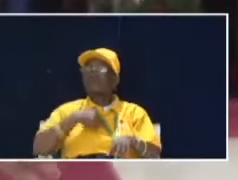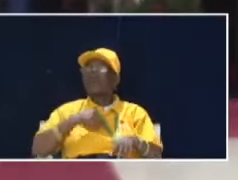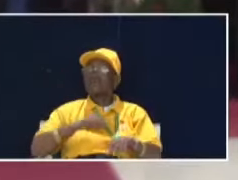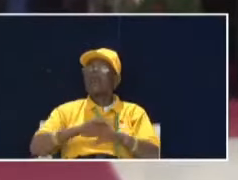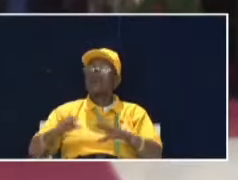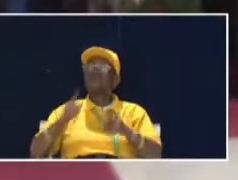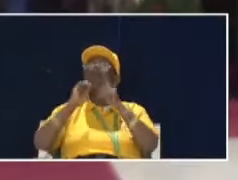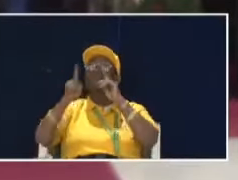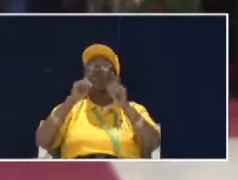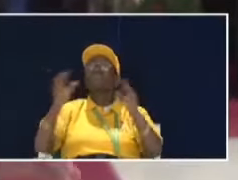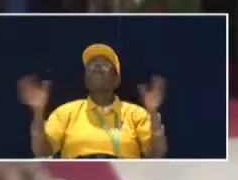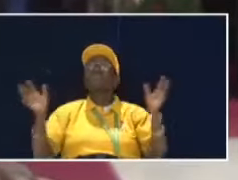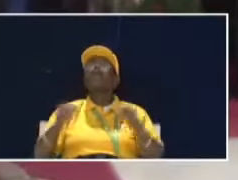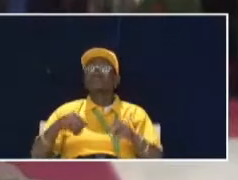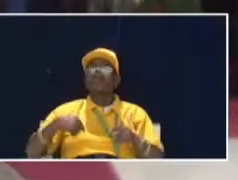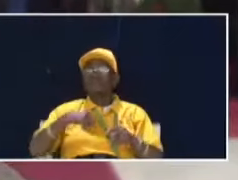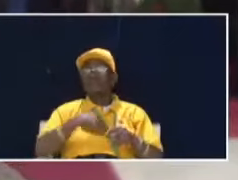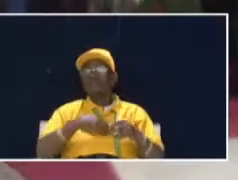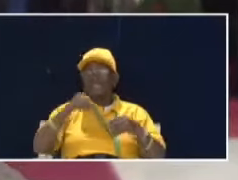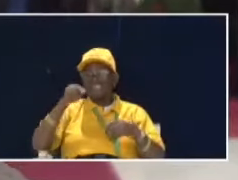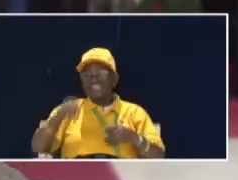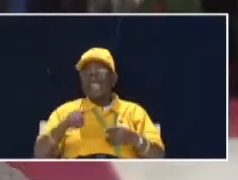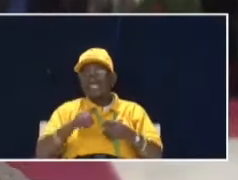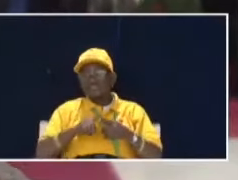We need to conserve our energy.